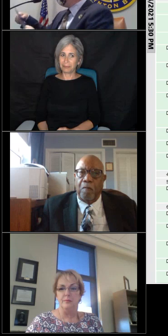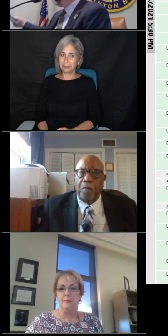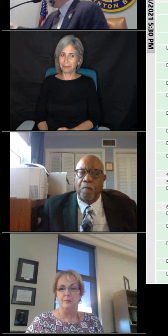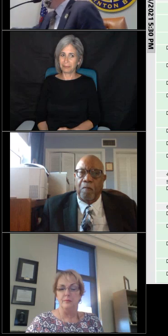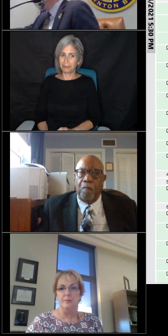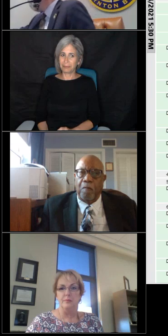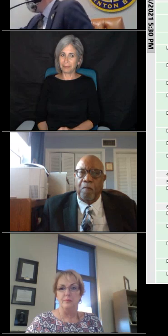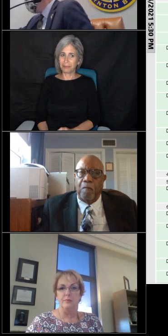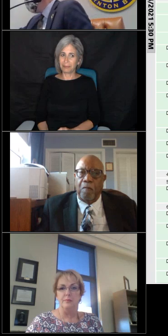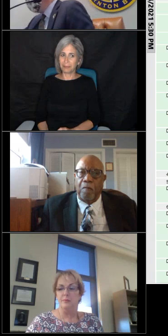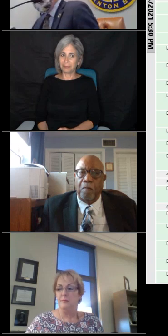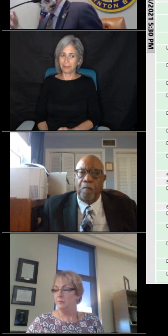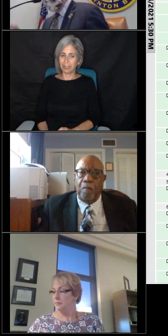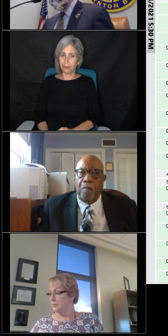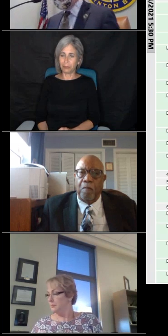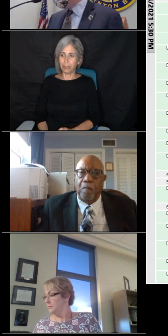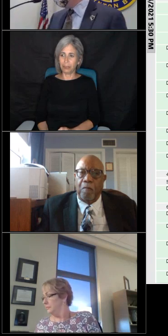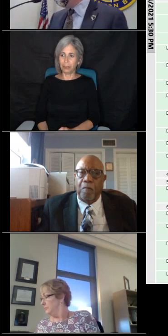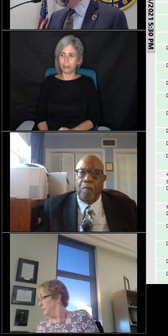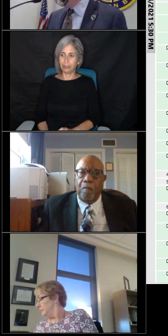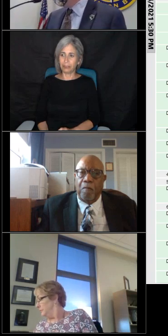There you go.